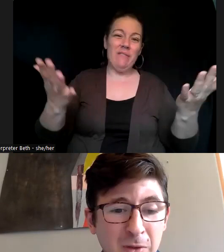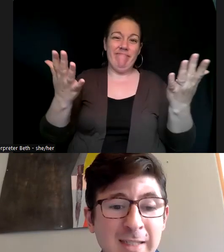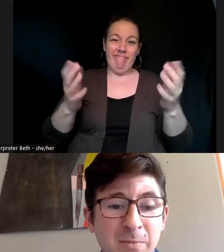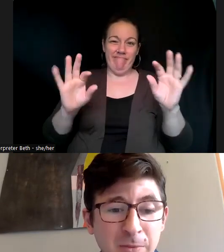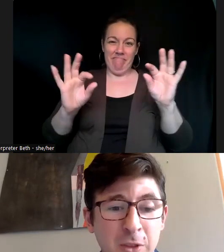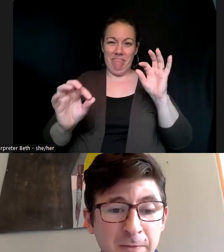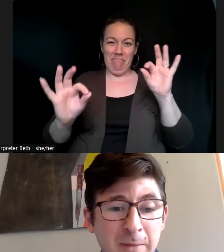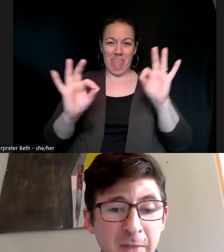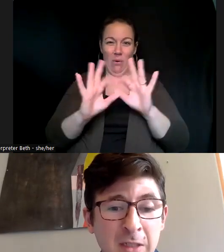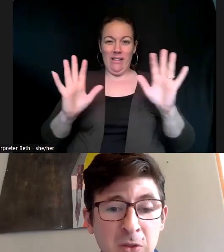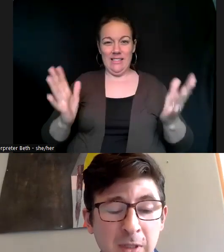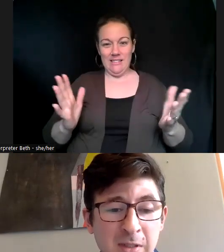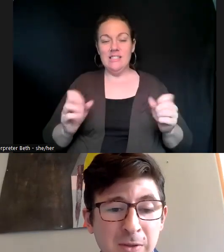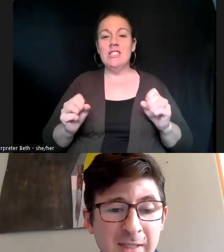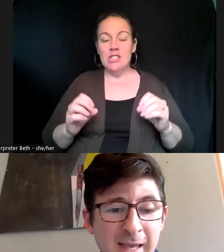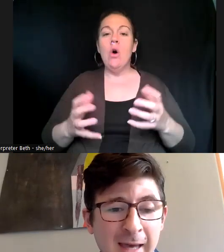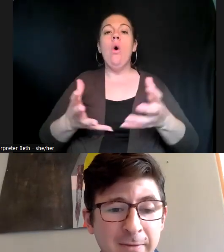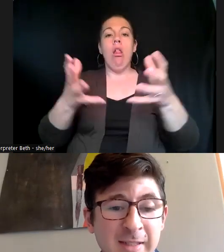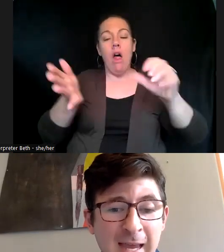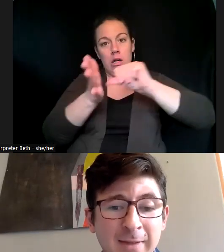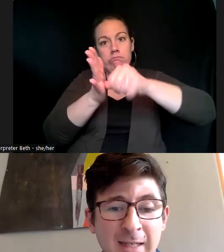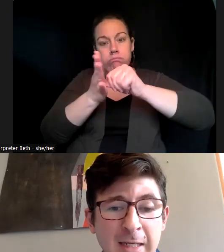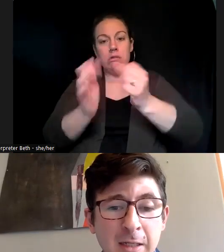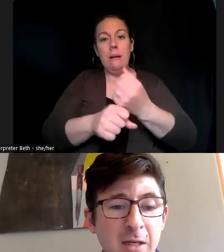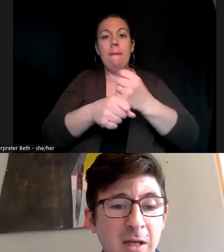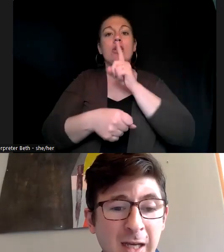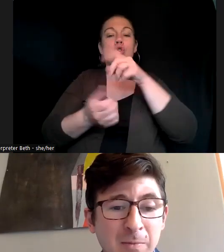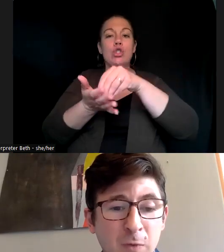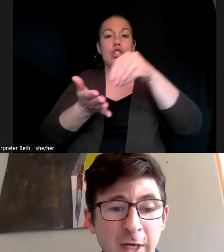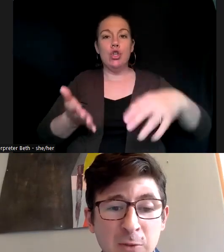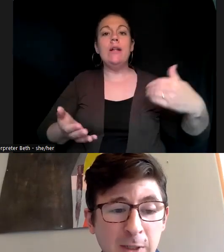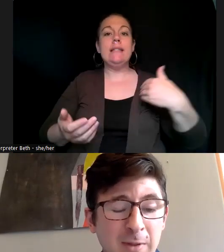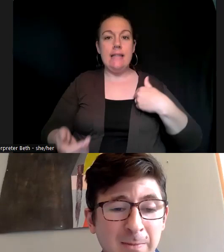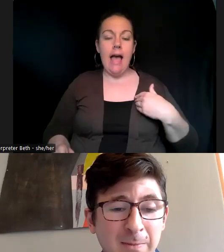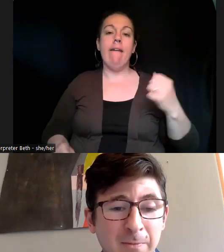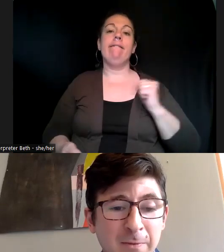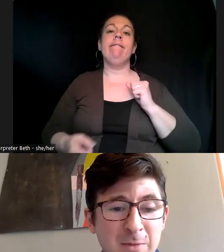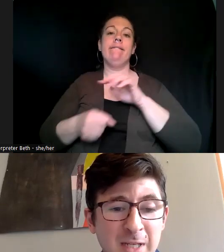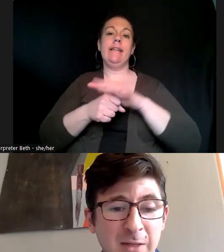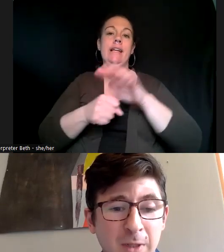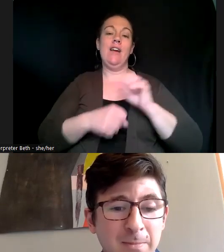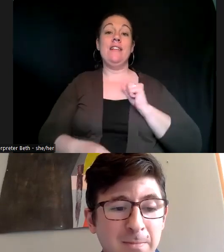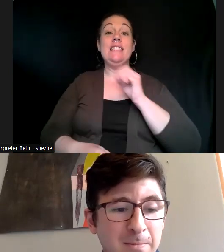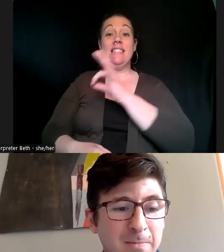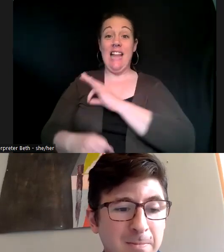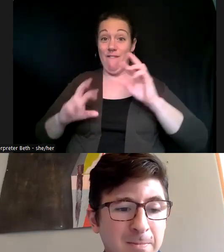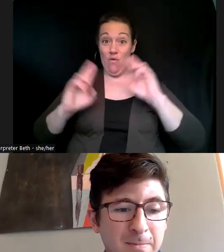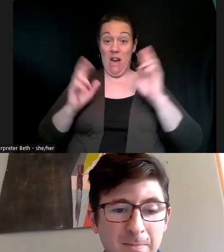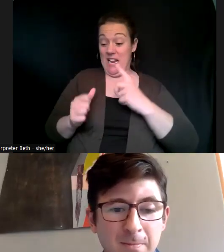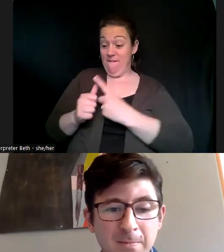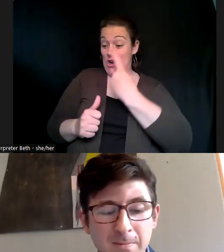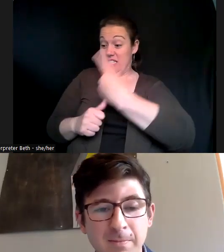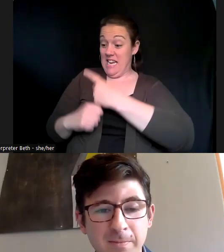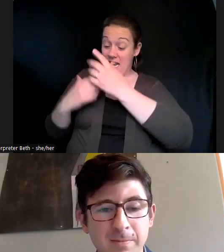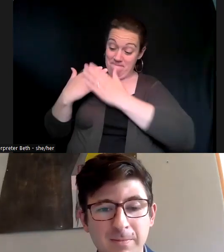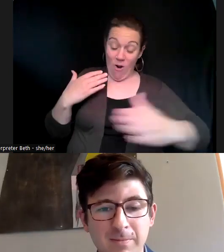So lots of big push for making sure that students have the staff they need ready to work with them from day one. Thank